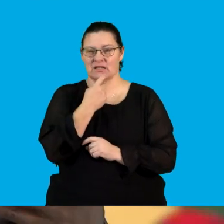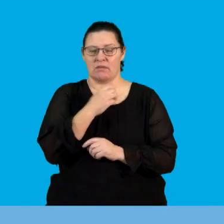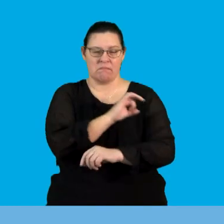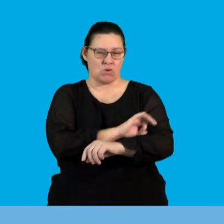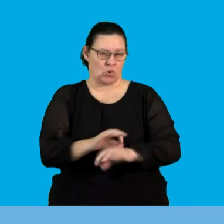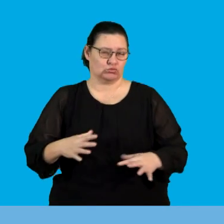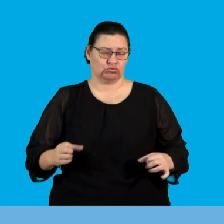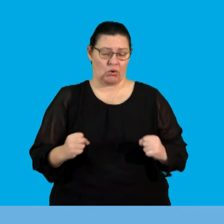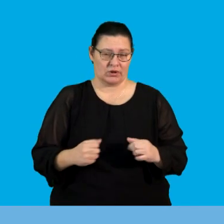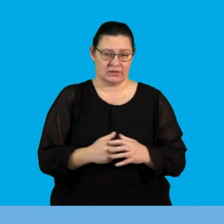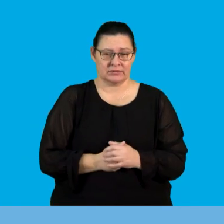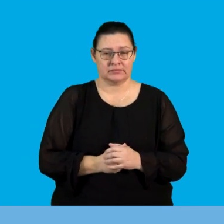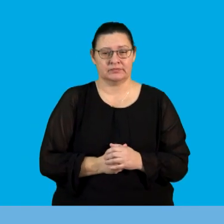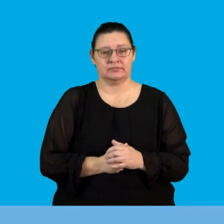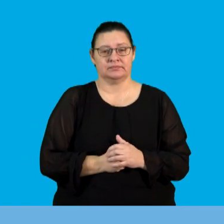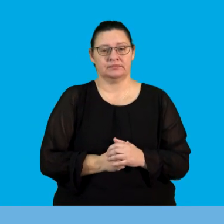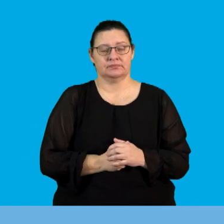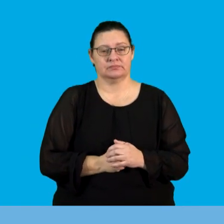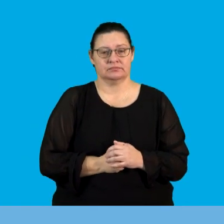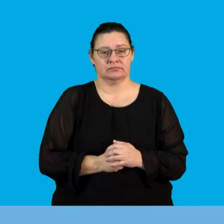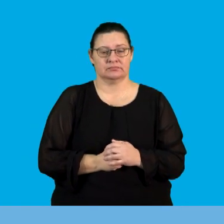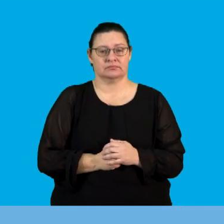to be calcium sulfate.